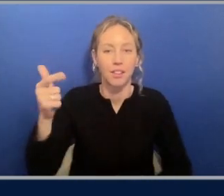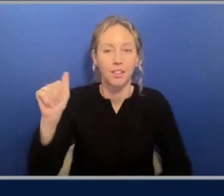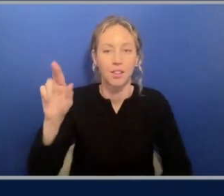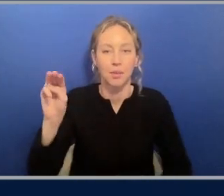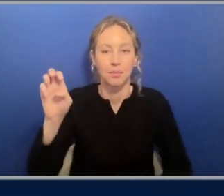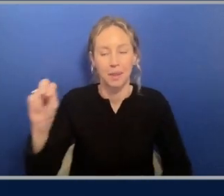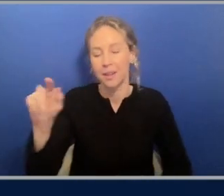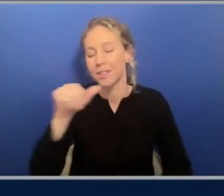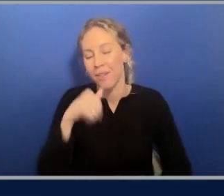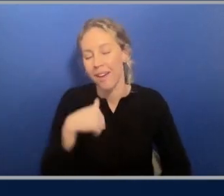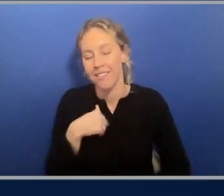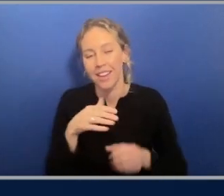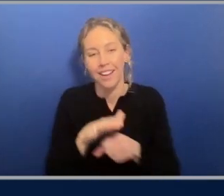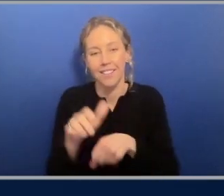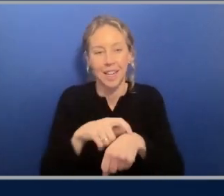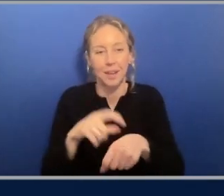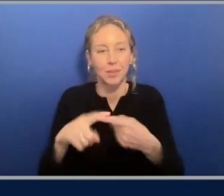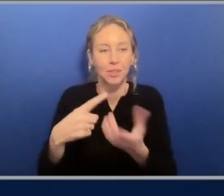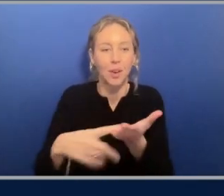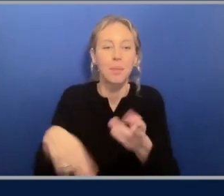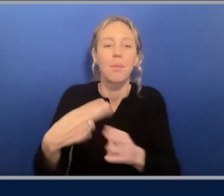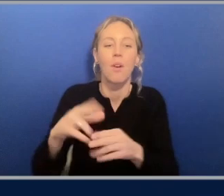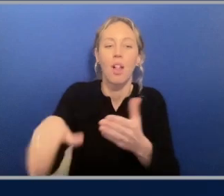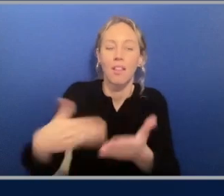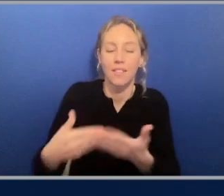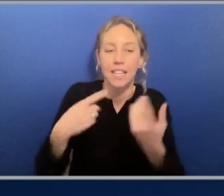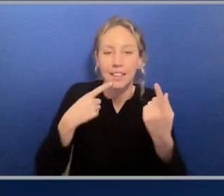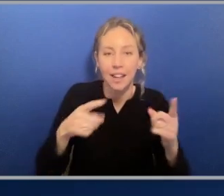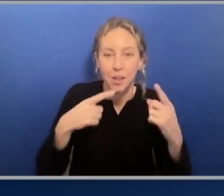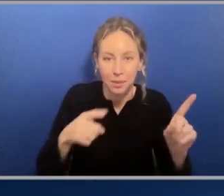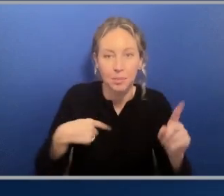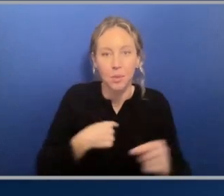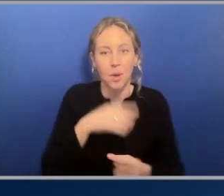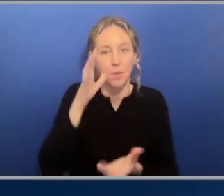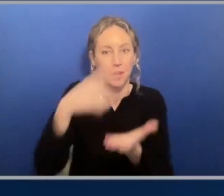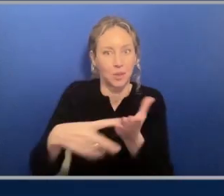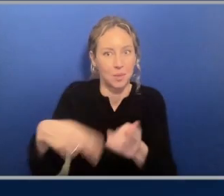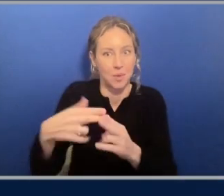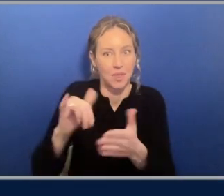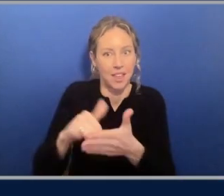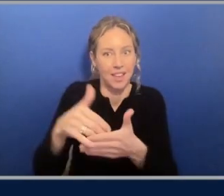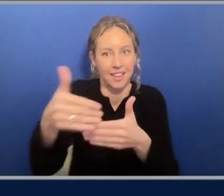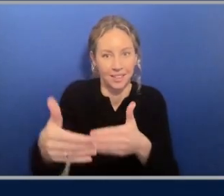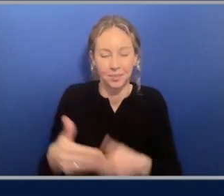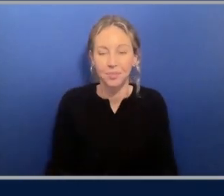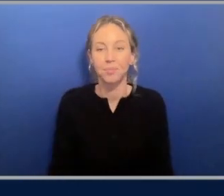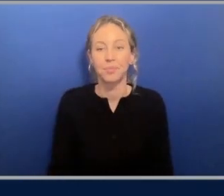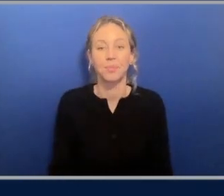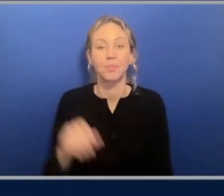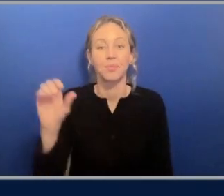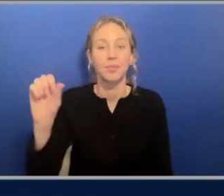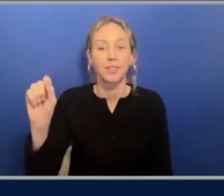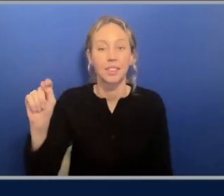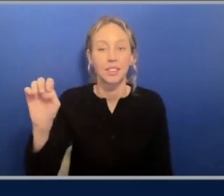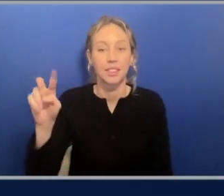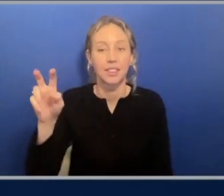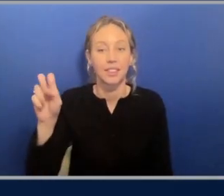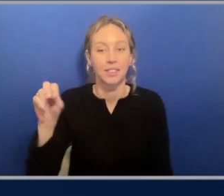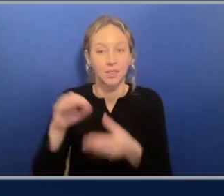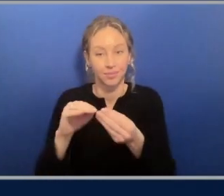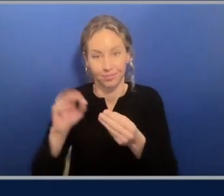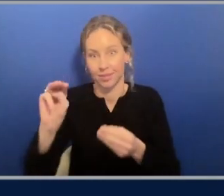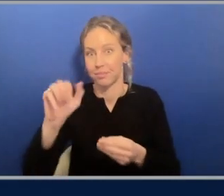to cover all the announcements, but we're going to dive deep into a few. Let's dive in. Yeah. So as we said, Matt made a lot of announcements